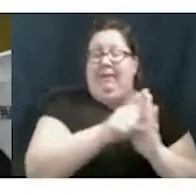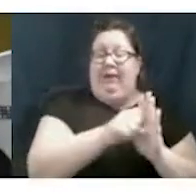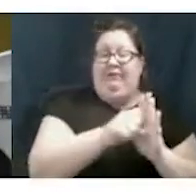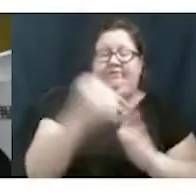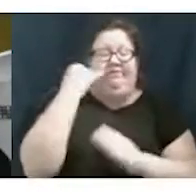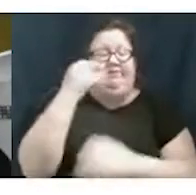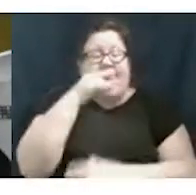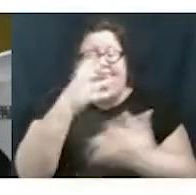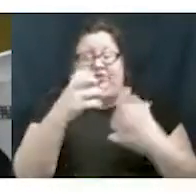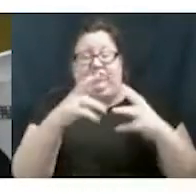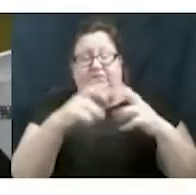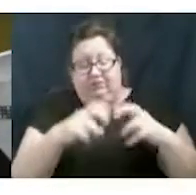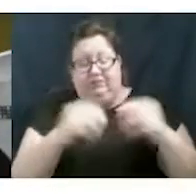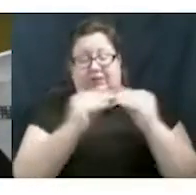do it